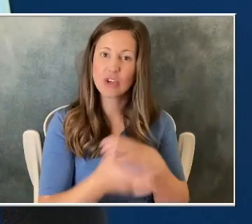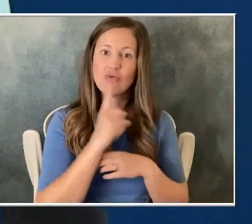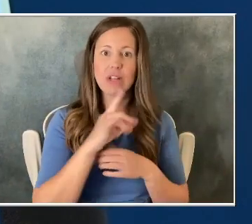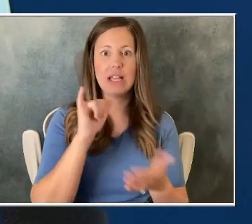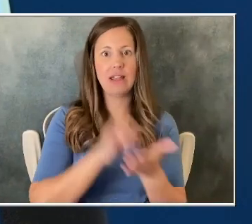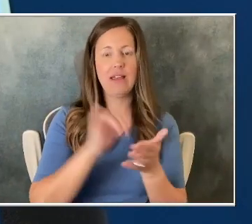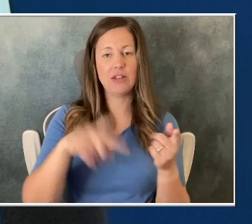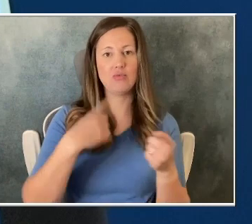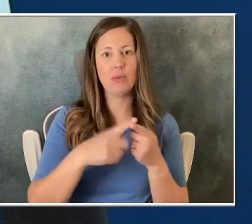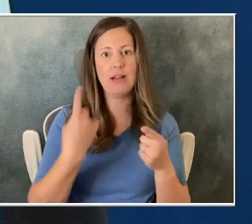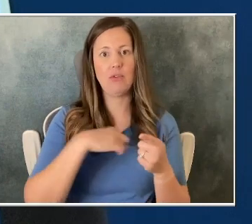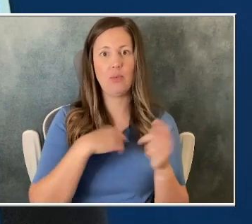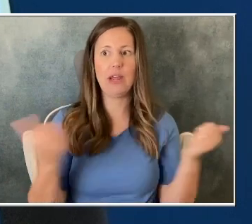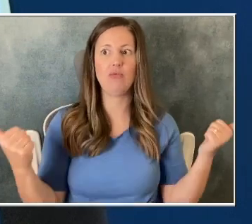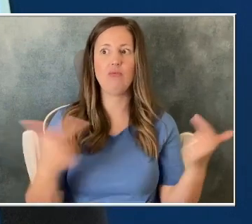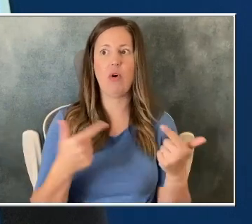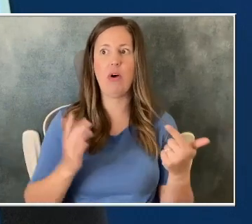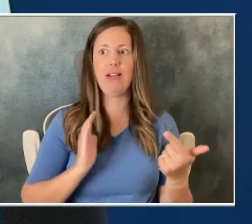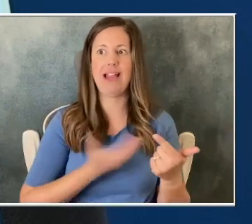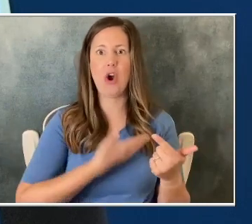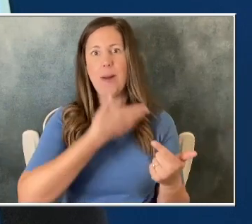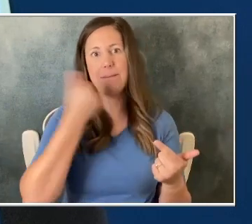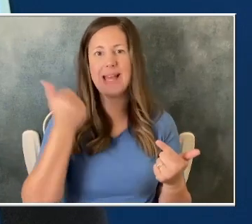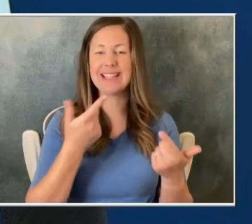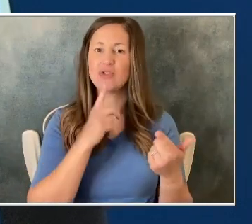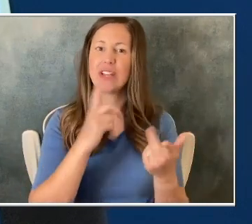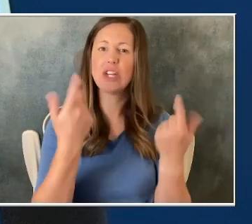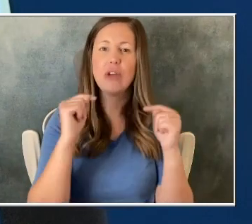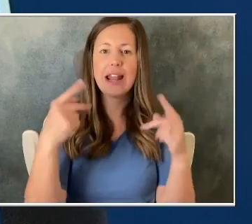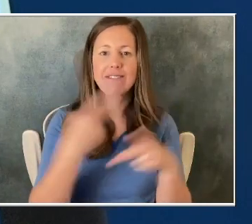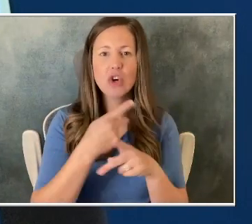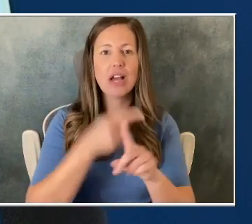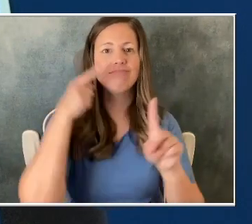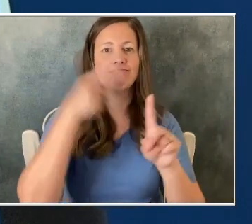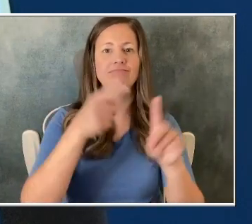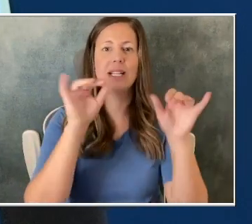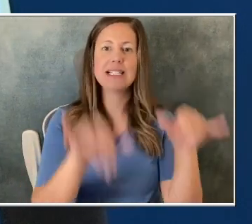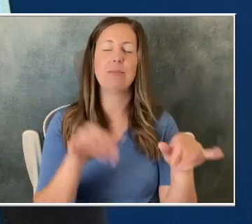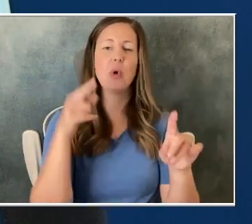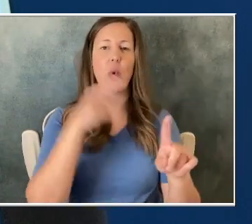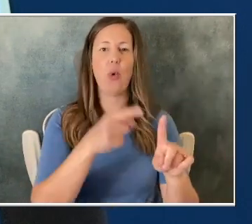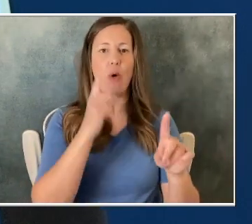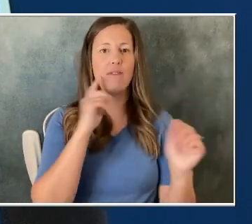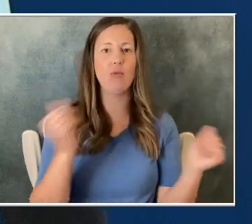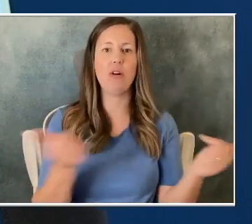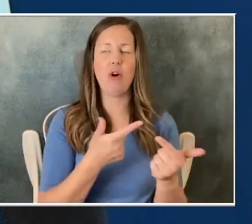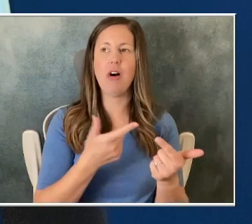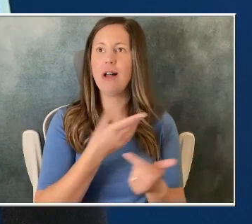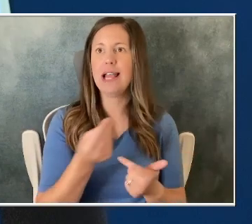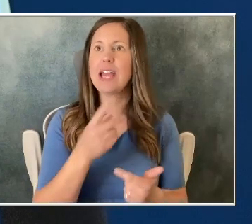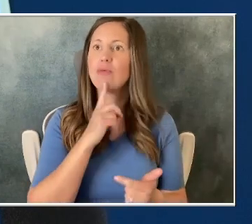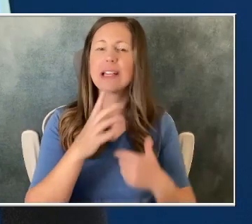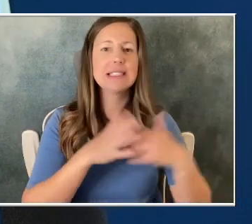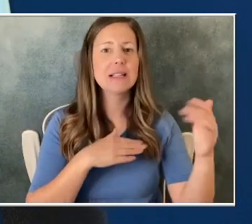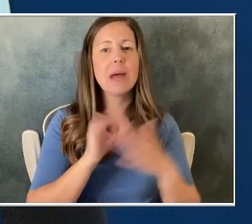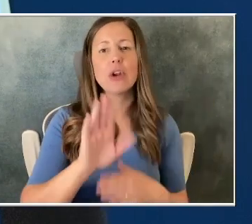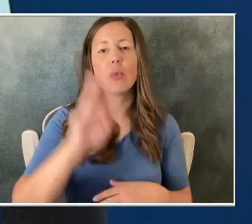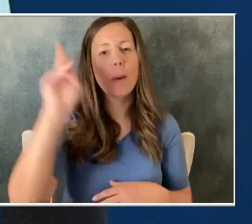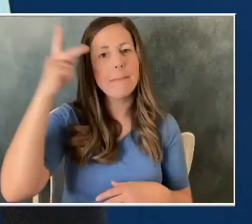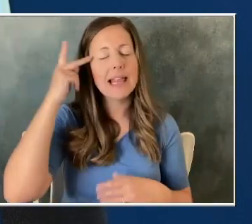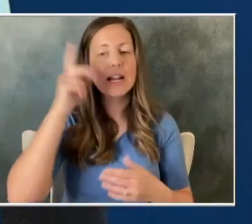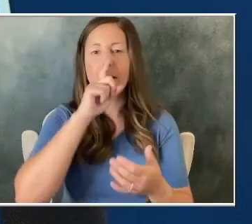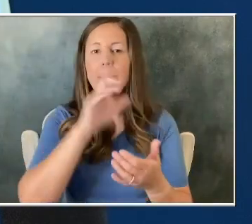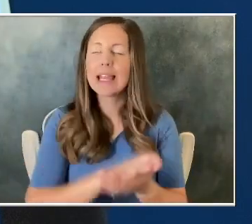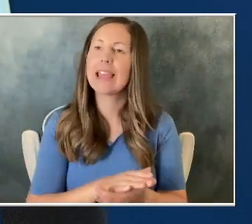at our best, because we're trying to work toward one thing. We all have a similar goal in mind, and it doesn't matter what your political beliefs are, or et cetera.